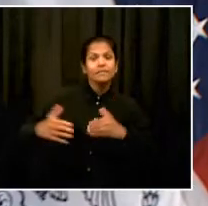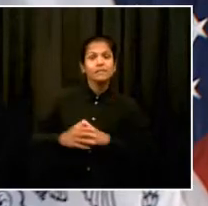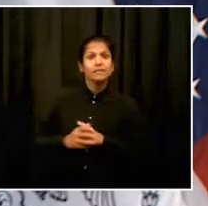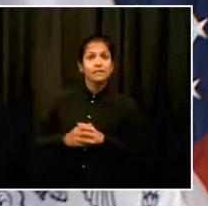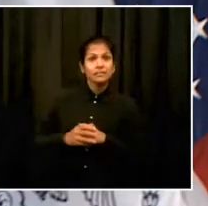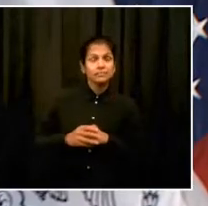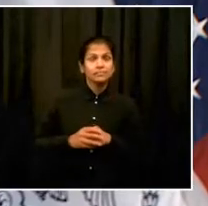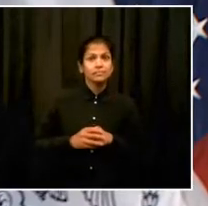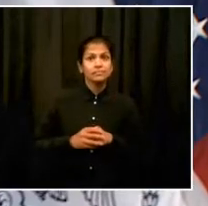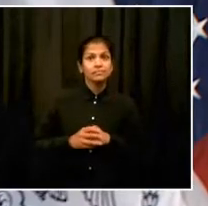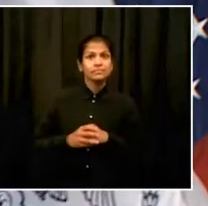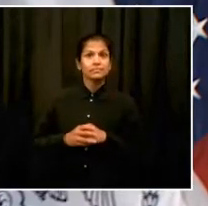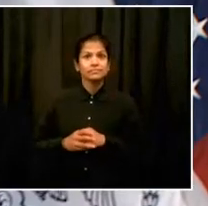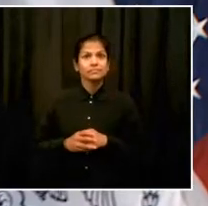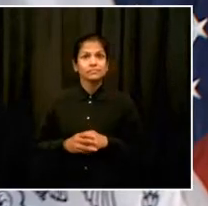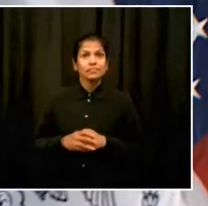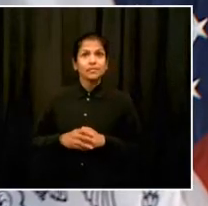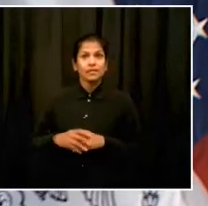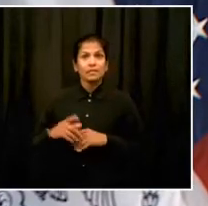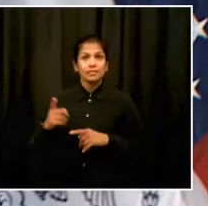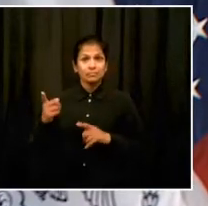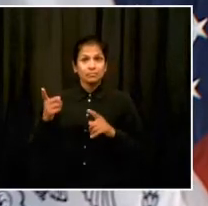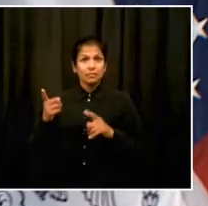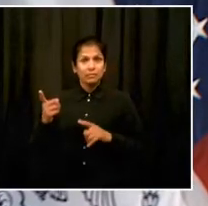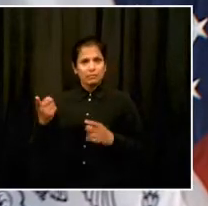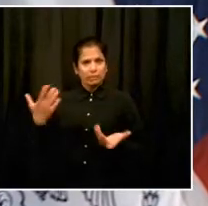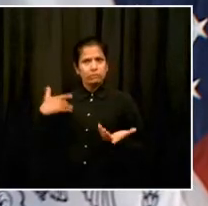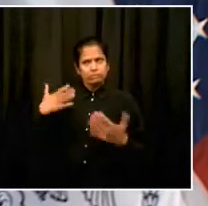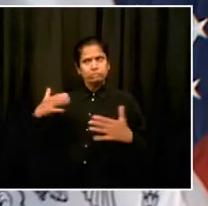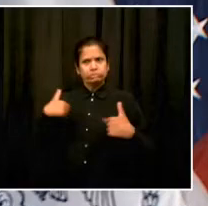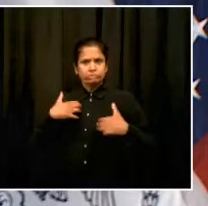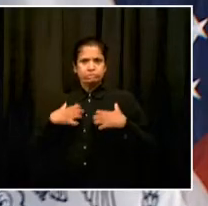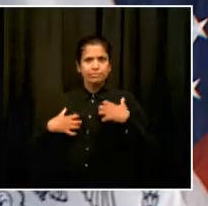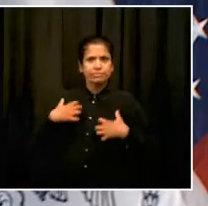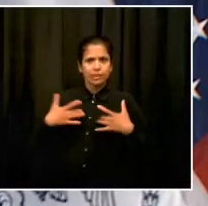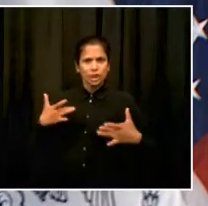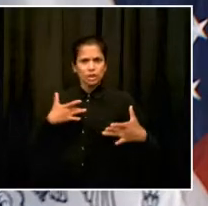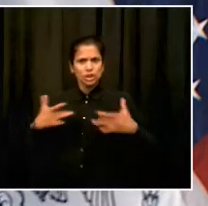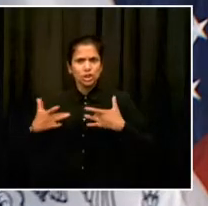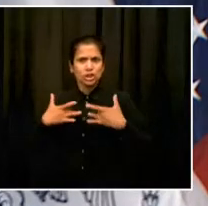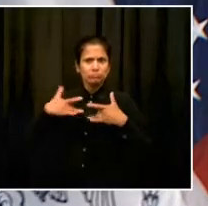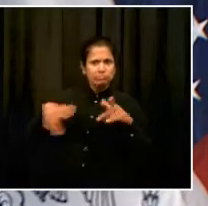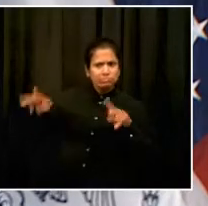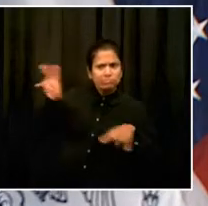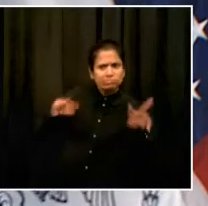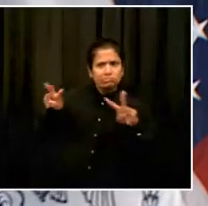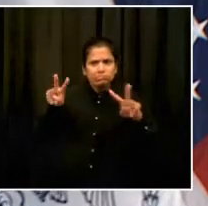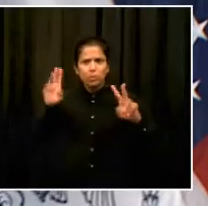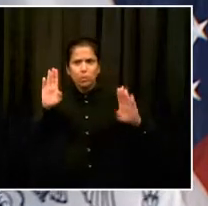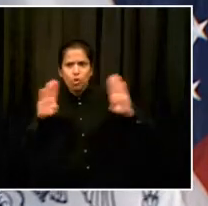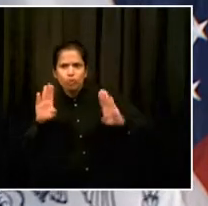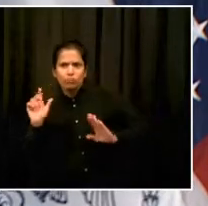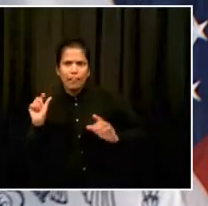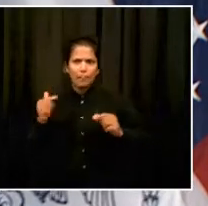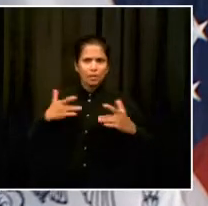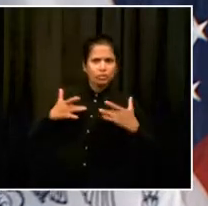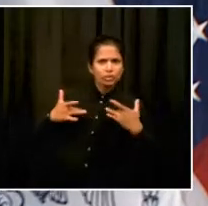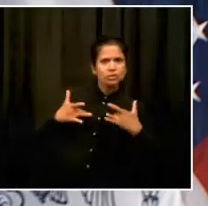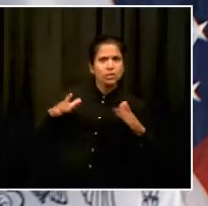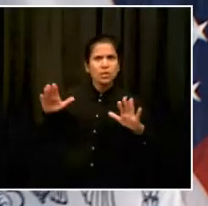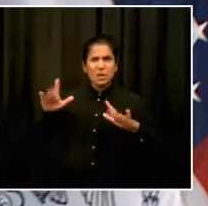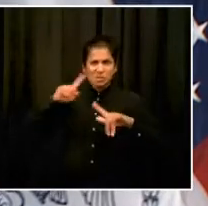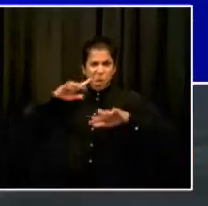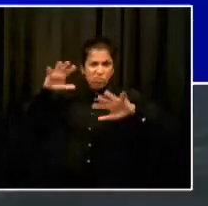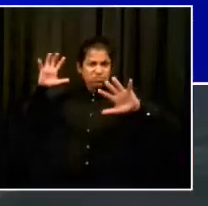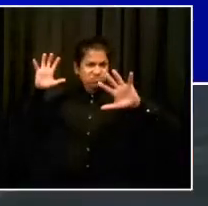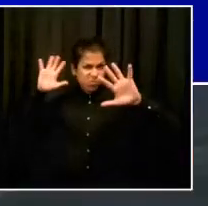obviously something that we are very, very concerned about based on what we know now. Heavy rain expected, very high winds, and something new, and you're